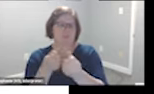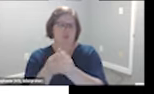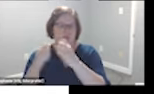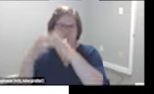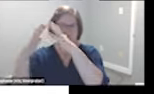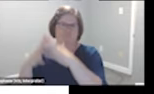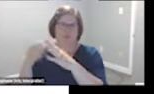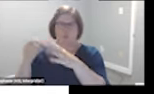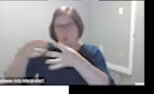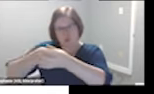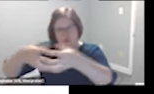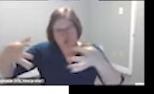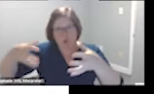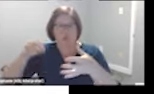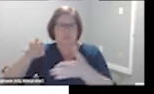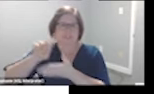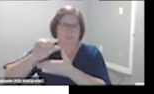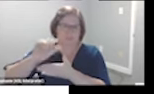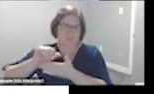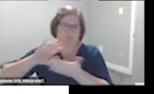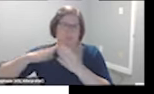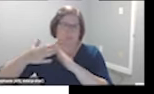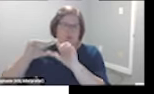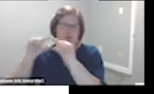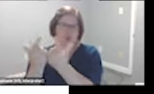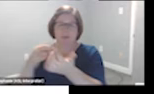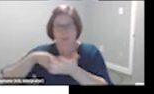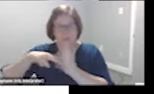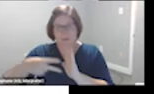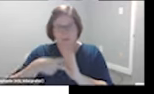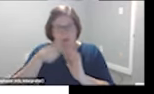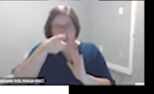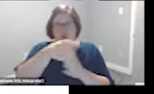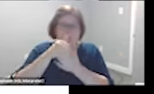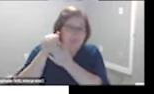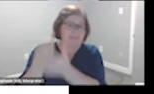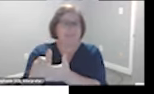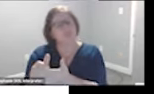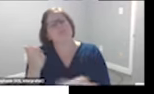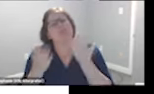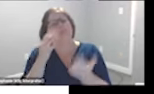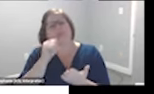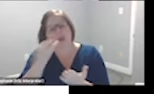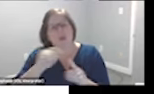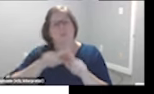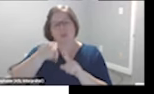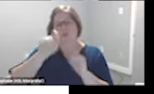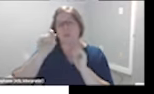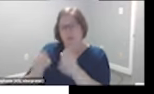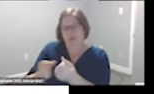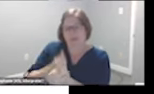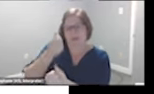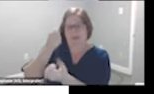or on campus. It's okay if you don't feel qualified to lead or start a group, but you can still allocate space or funding for